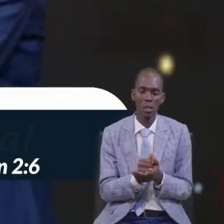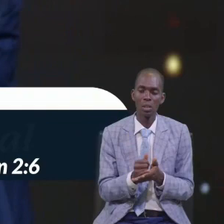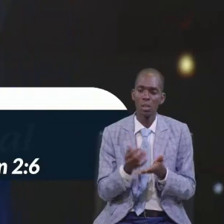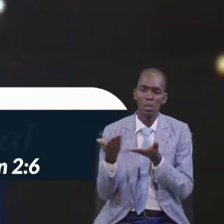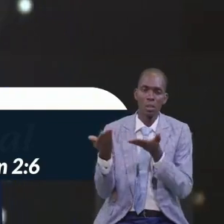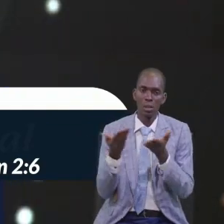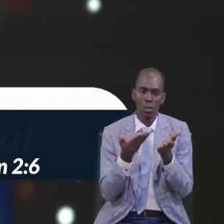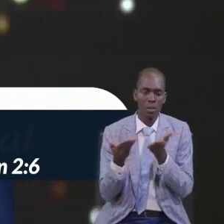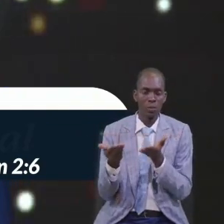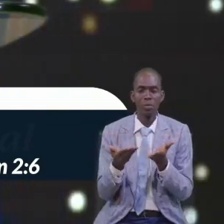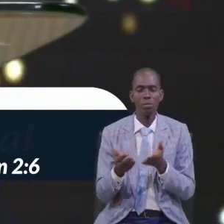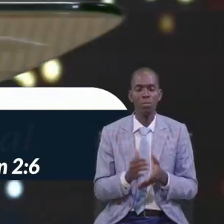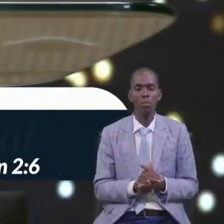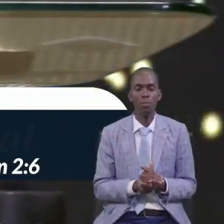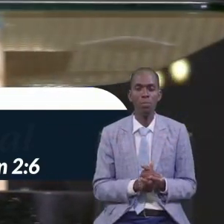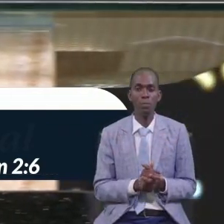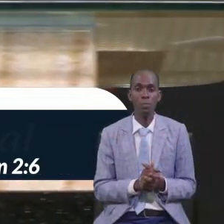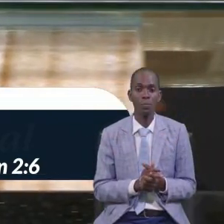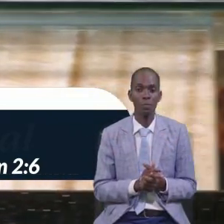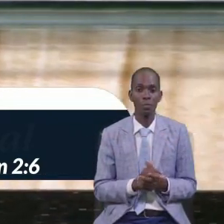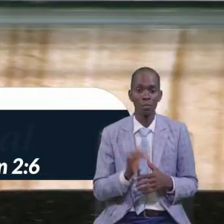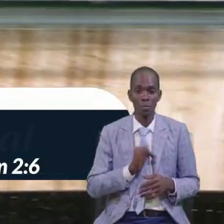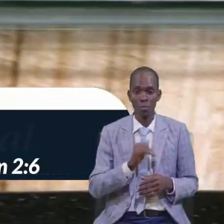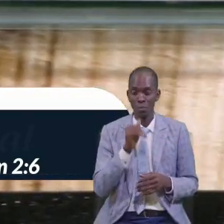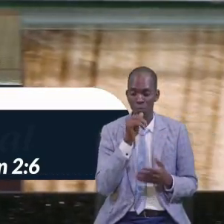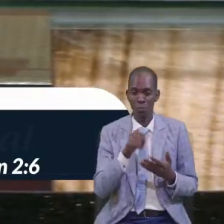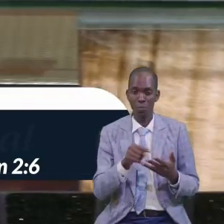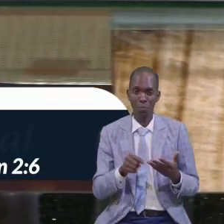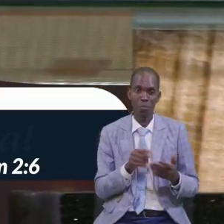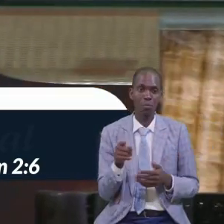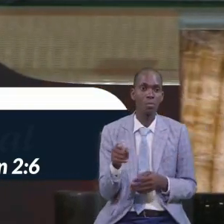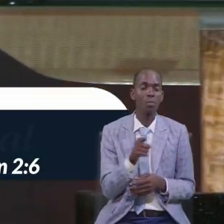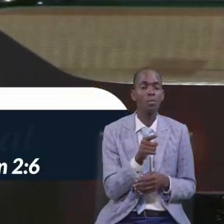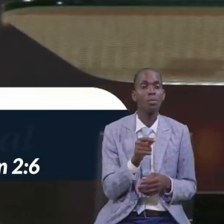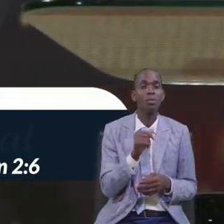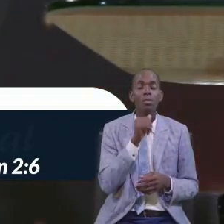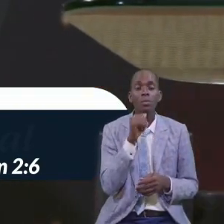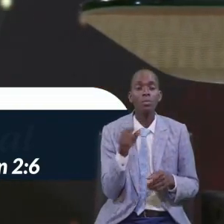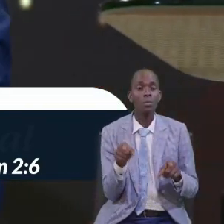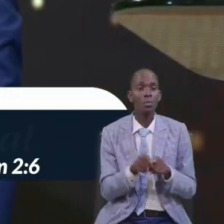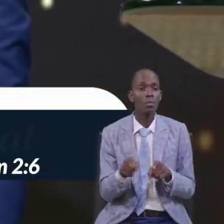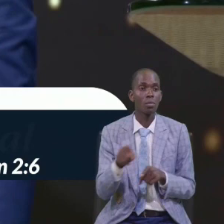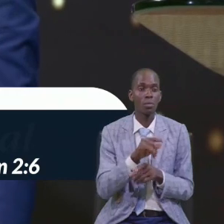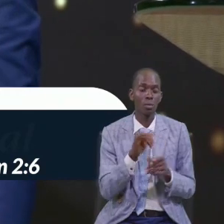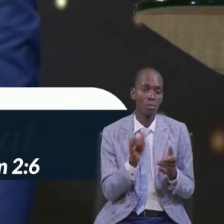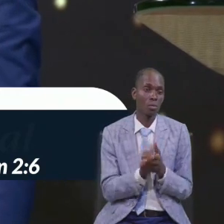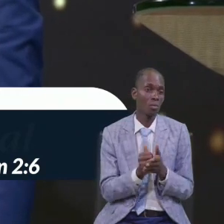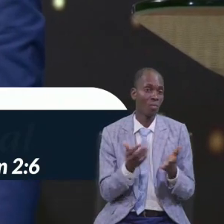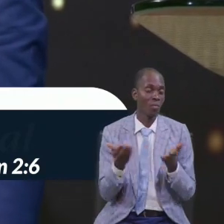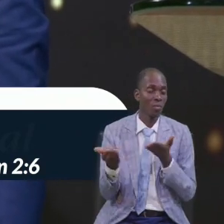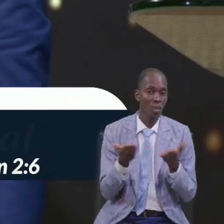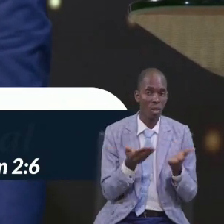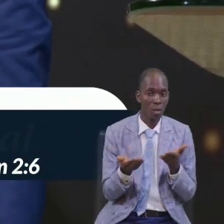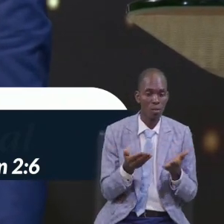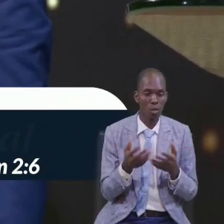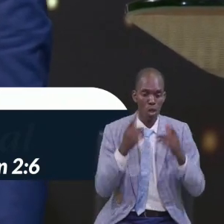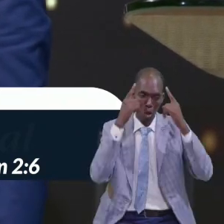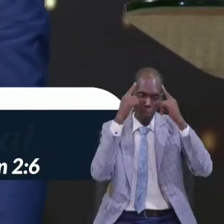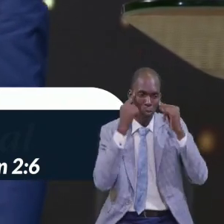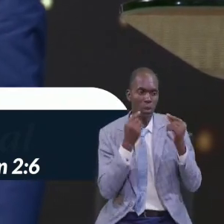that serveth. I am among you not as he that served. Moses